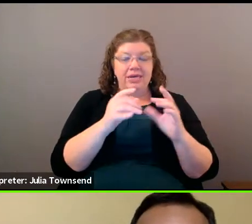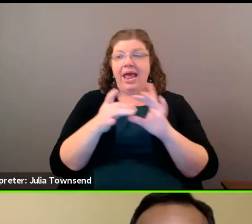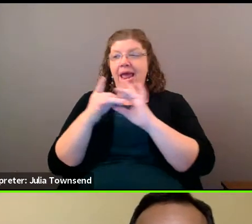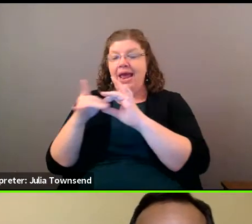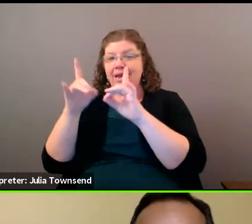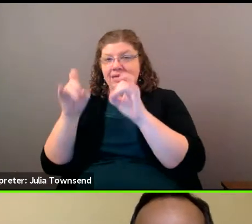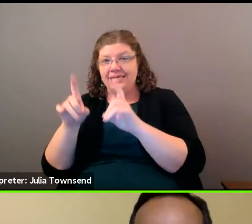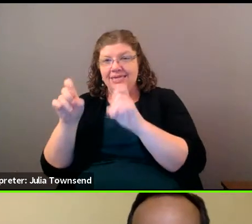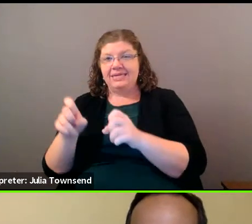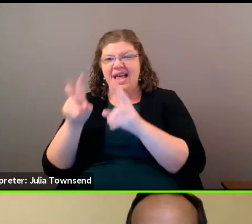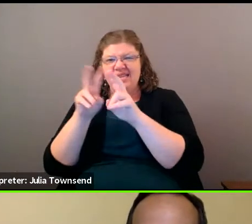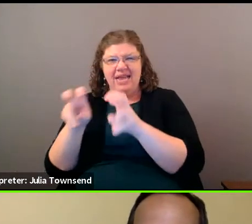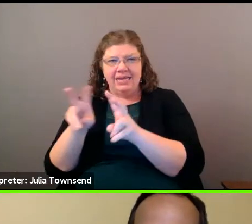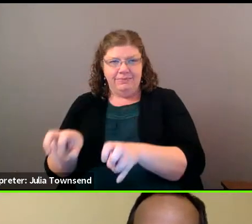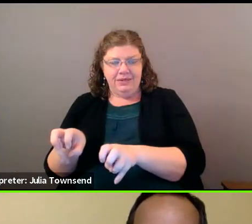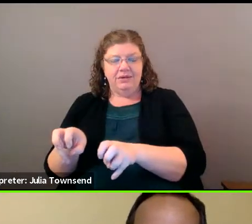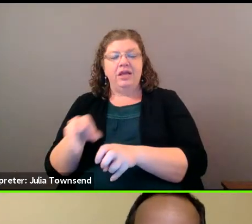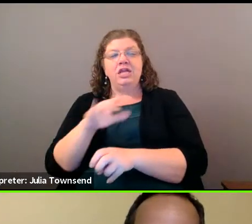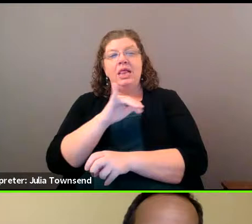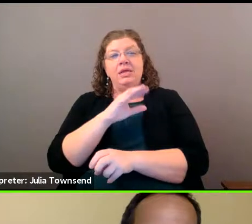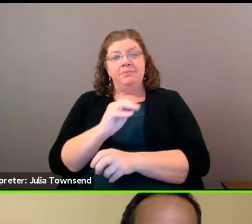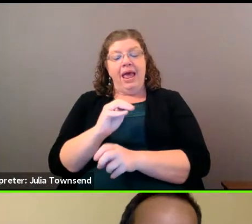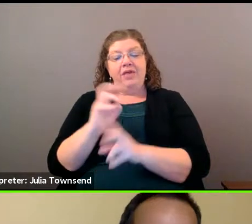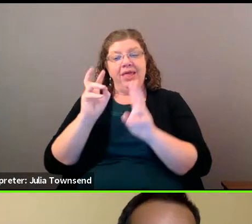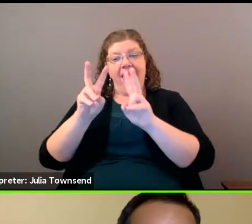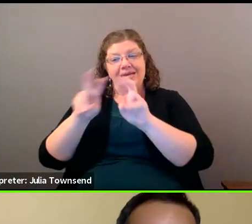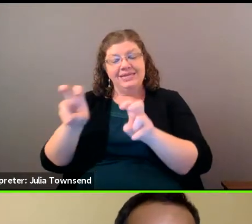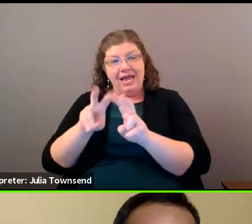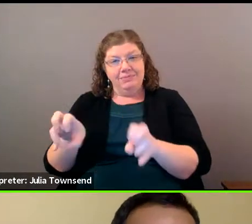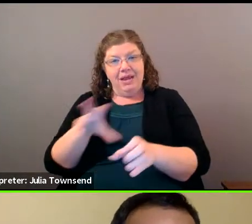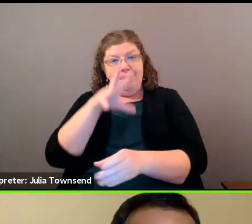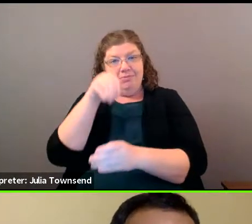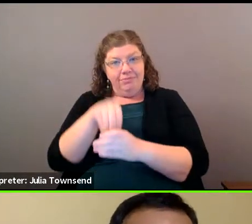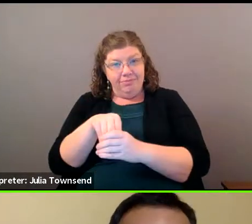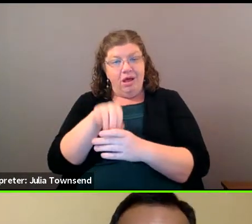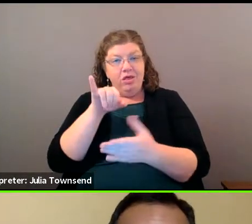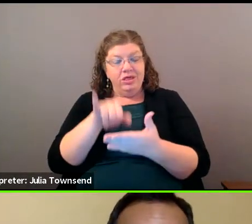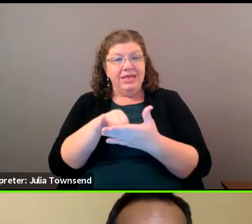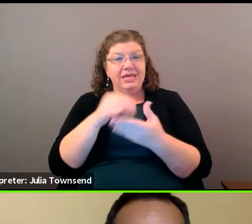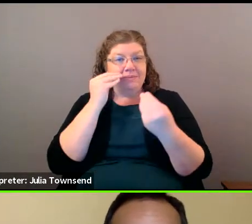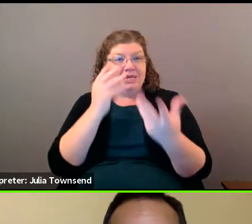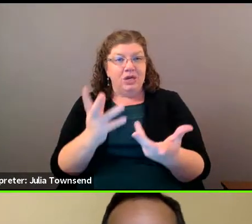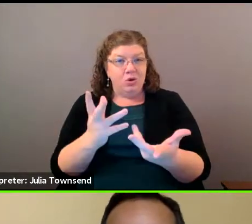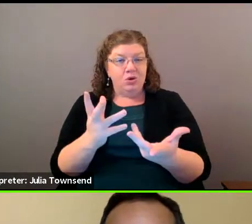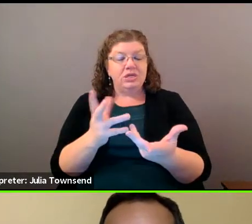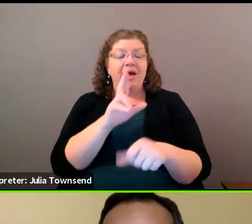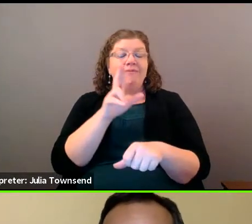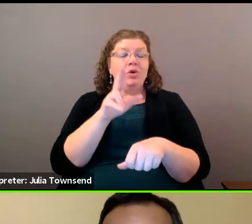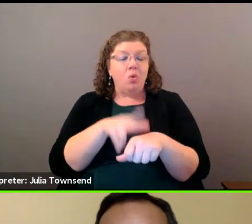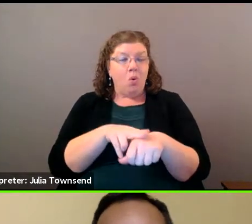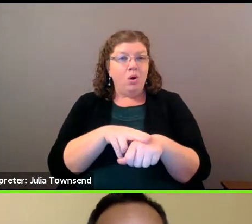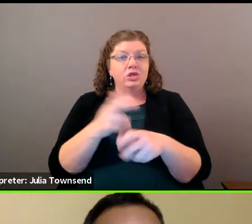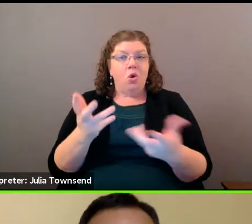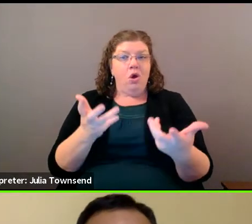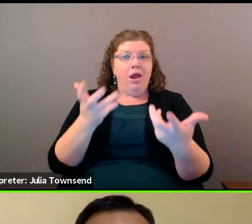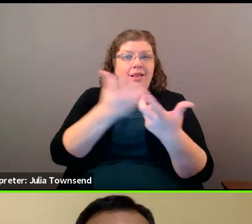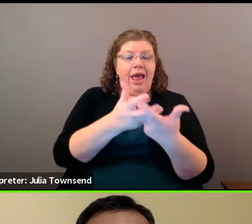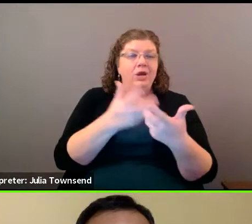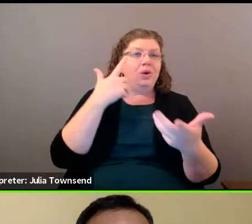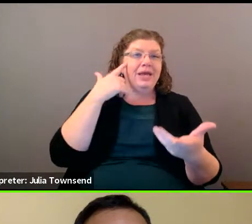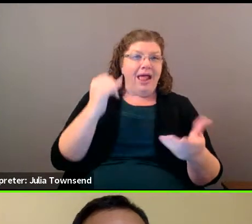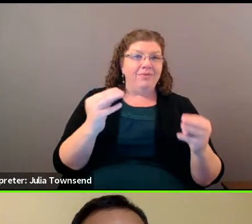And so the Illustrative Math assessments that are embedded in these materials are, of course, aligned to California